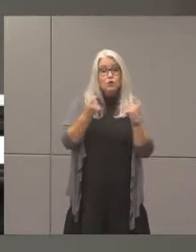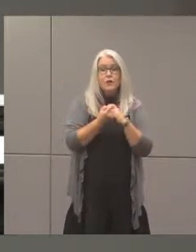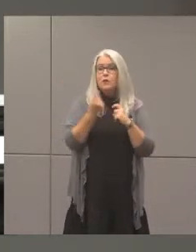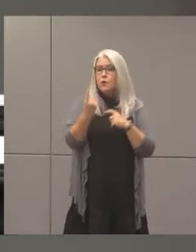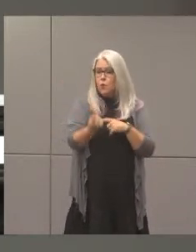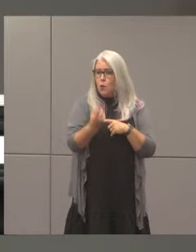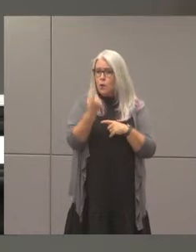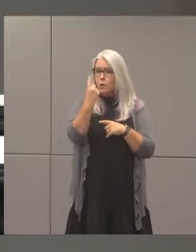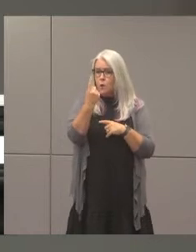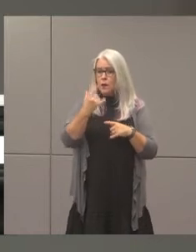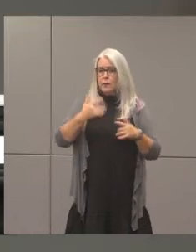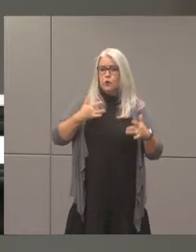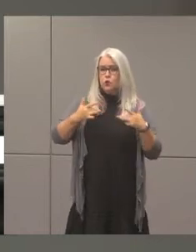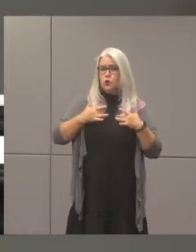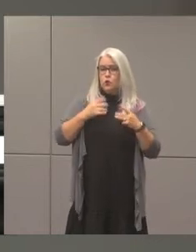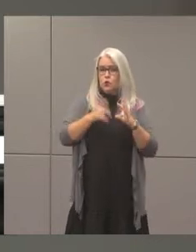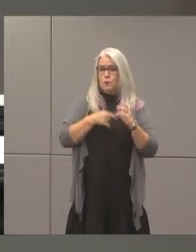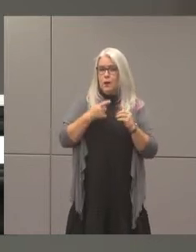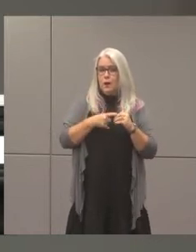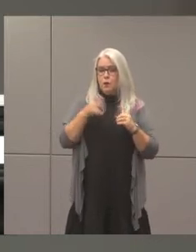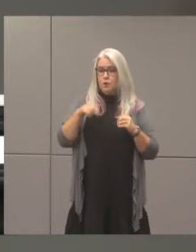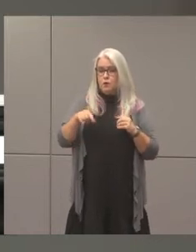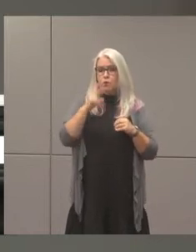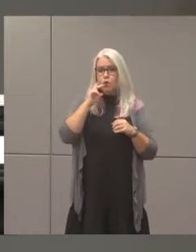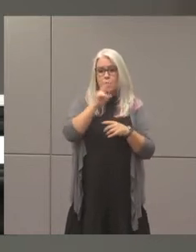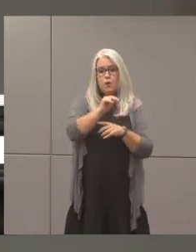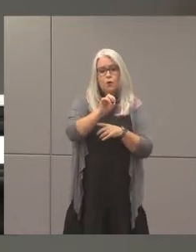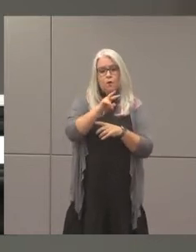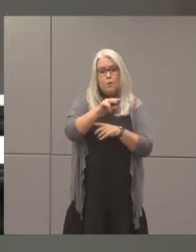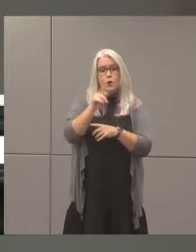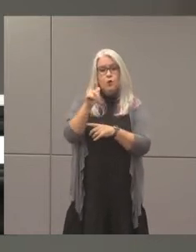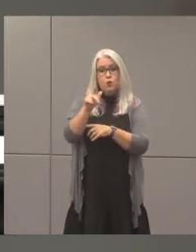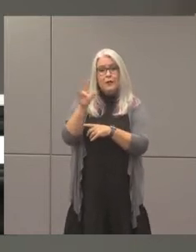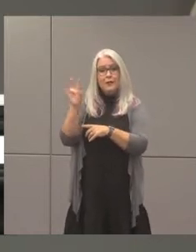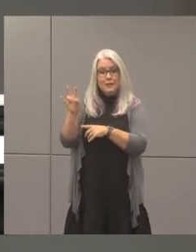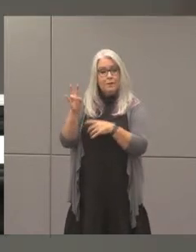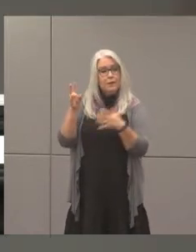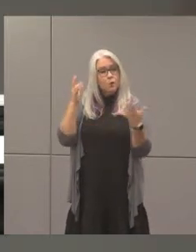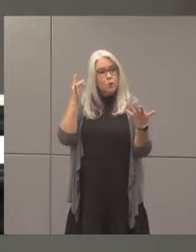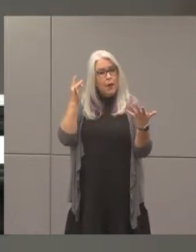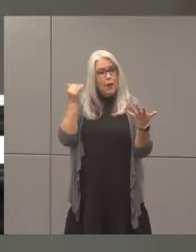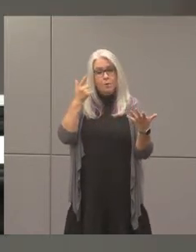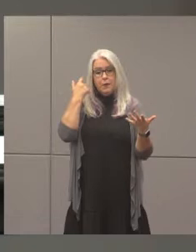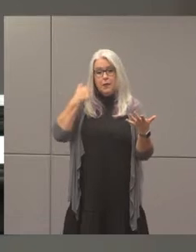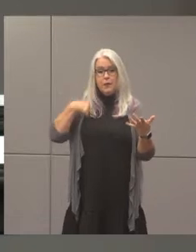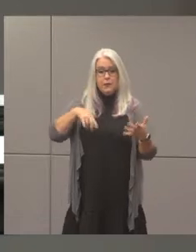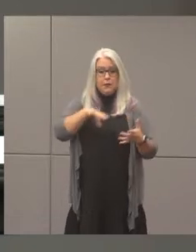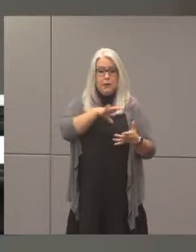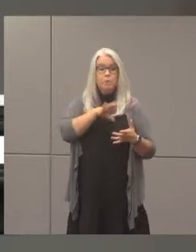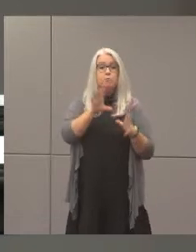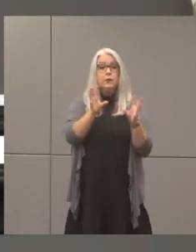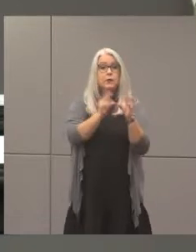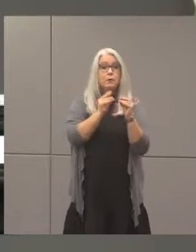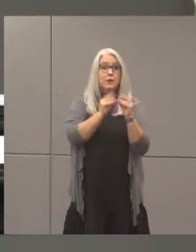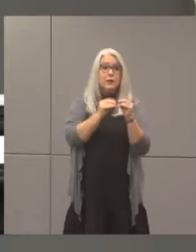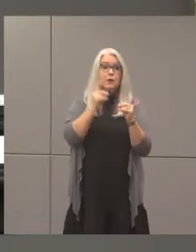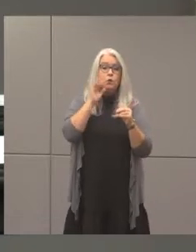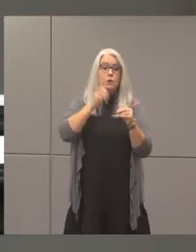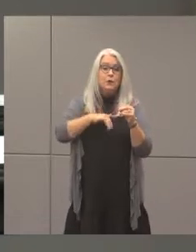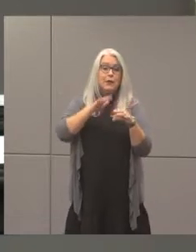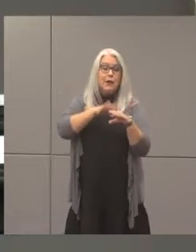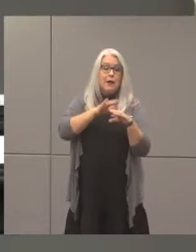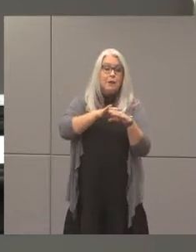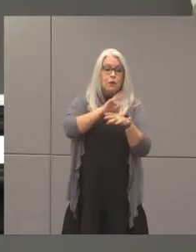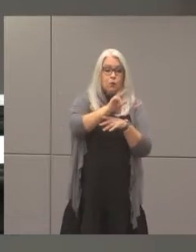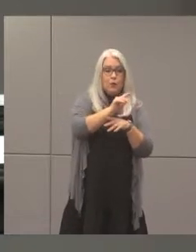only one that I'm concerned about right now is November 27th, because the committee meetings would take place on the